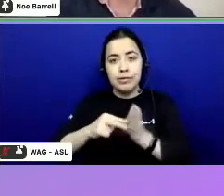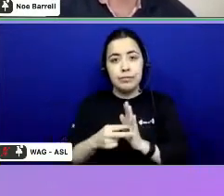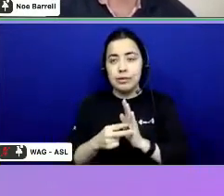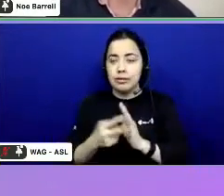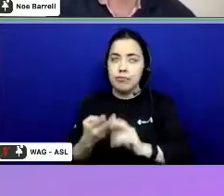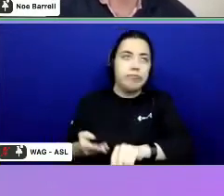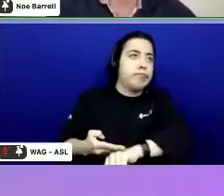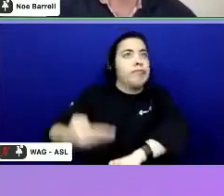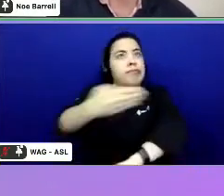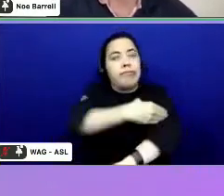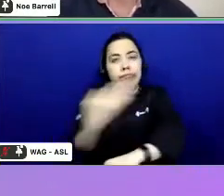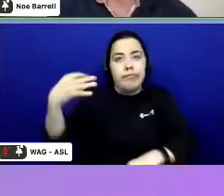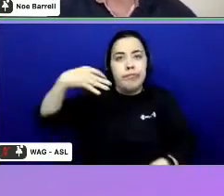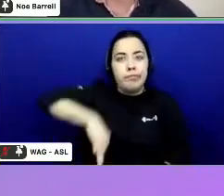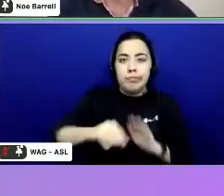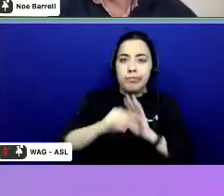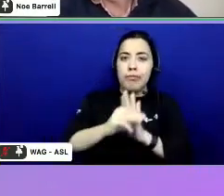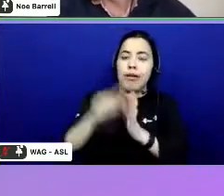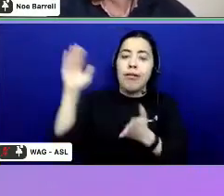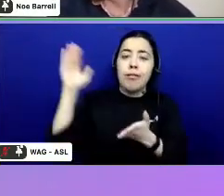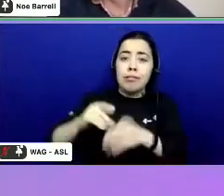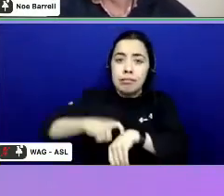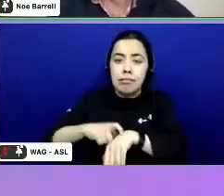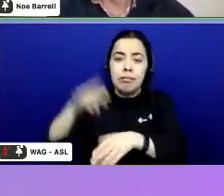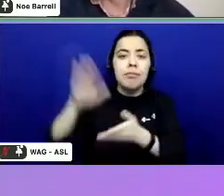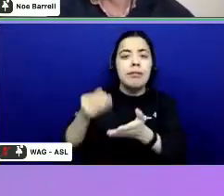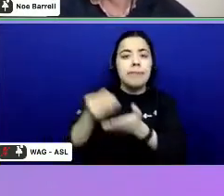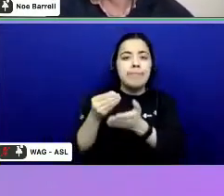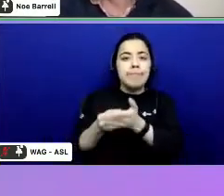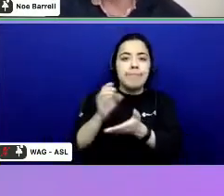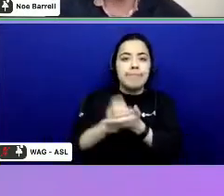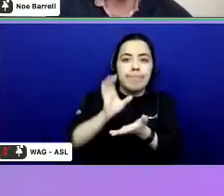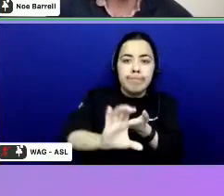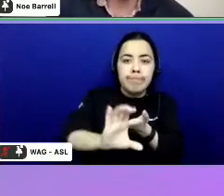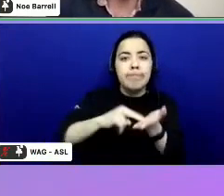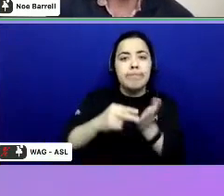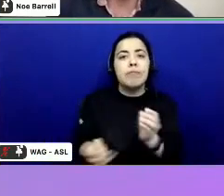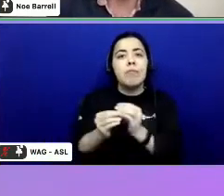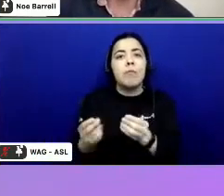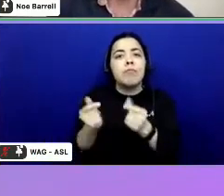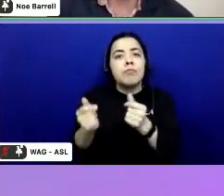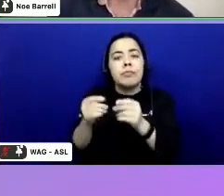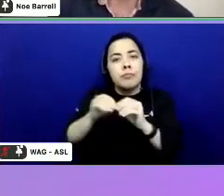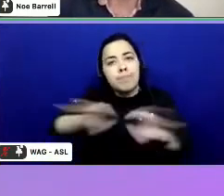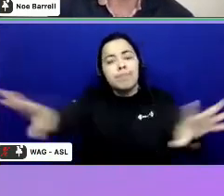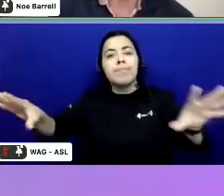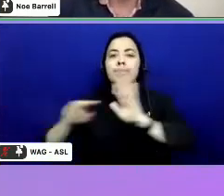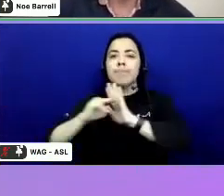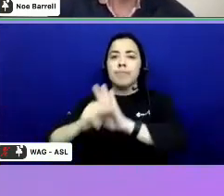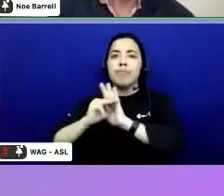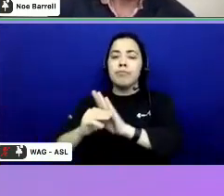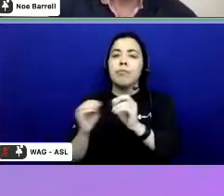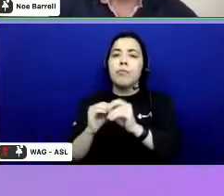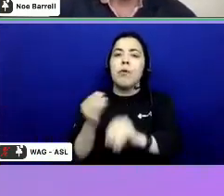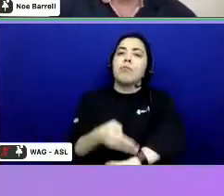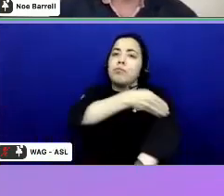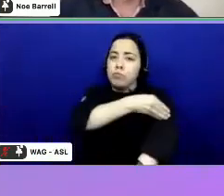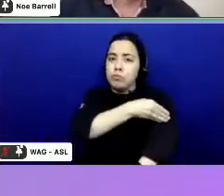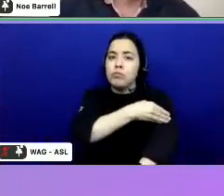with less time and financial investment. And so we're able to more quickly deploy models that have improvements